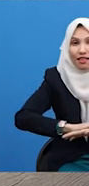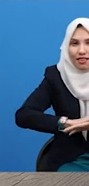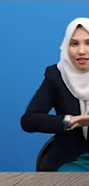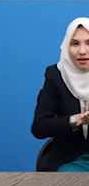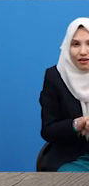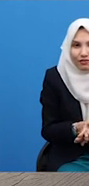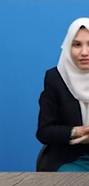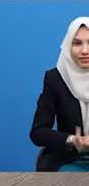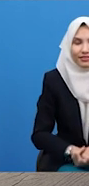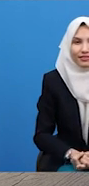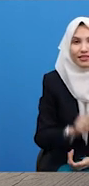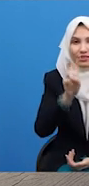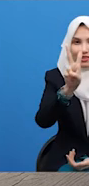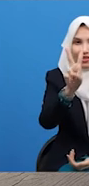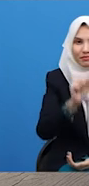Task number two.